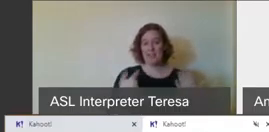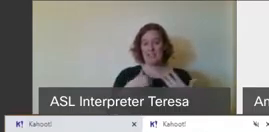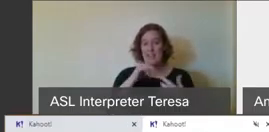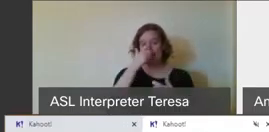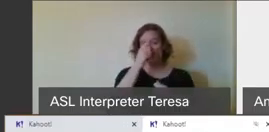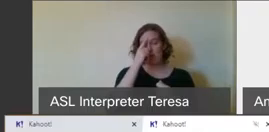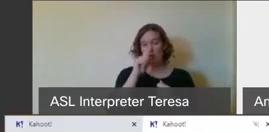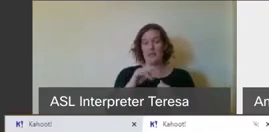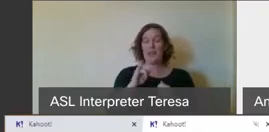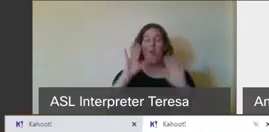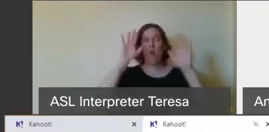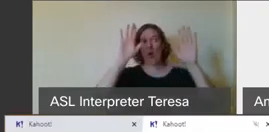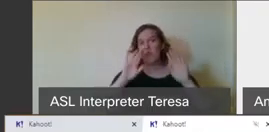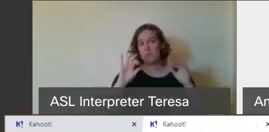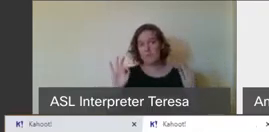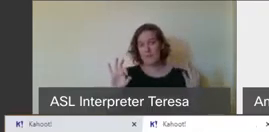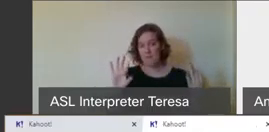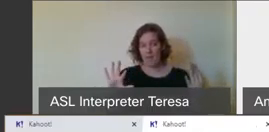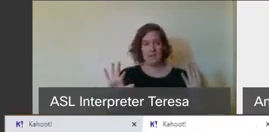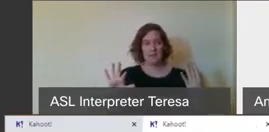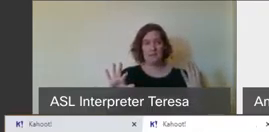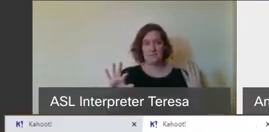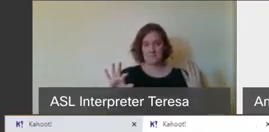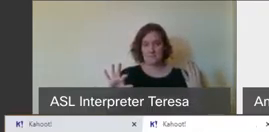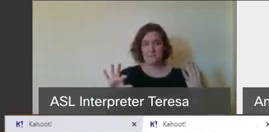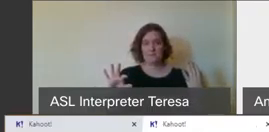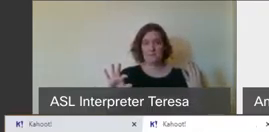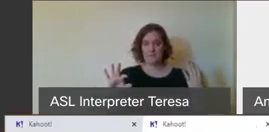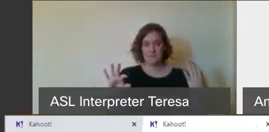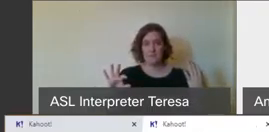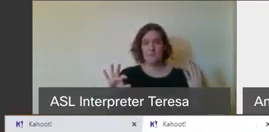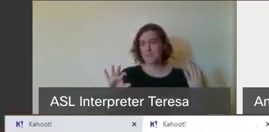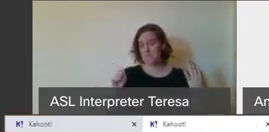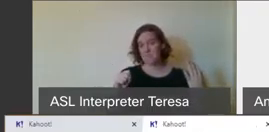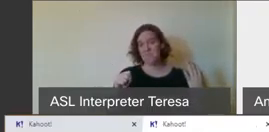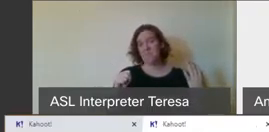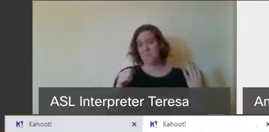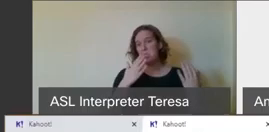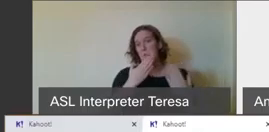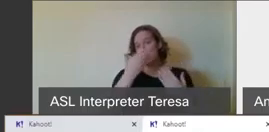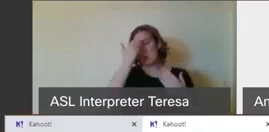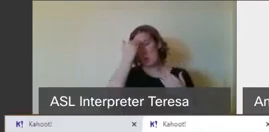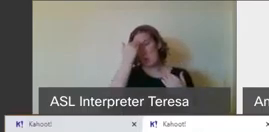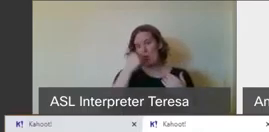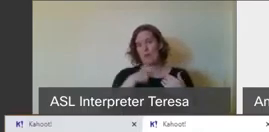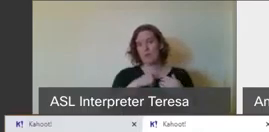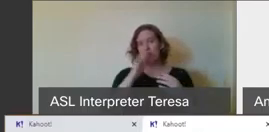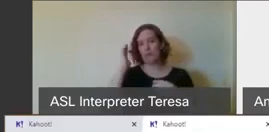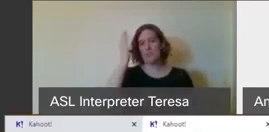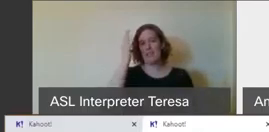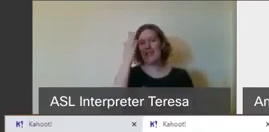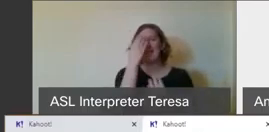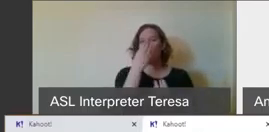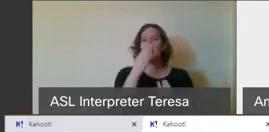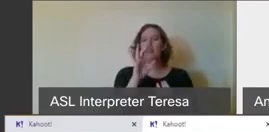that's awesome feedback. And we are, yeah, it's good to know that we're presenting information